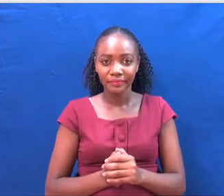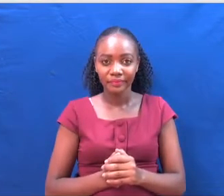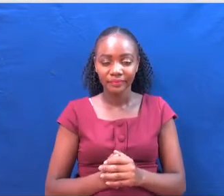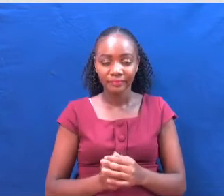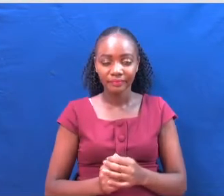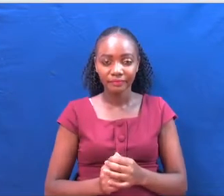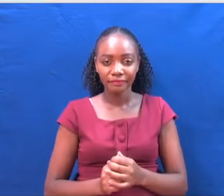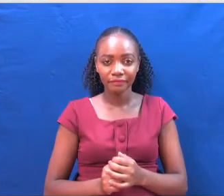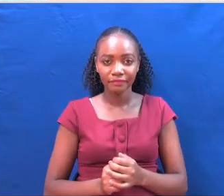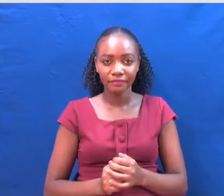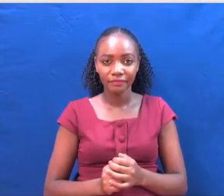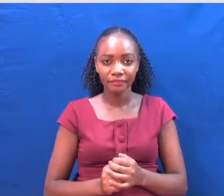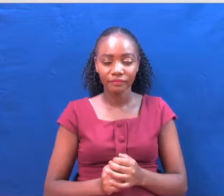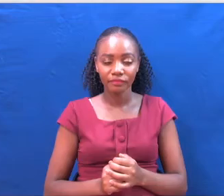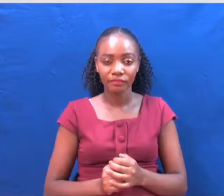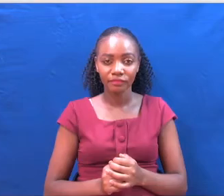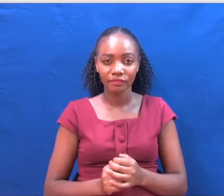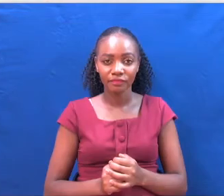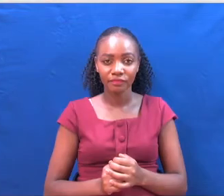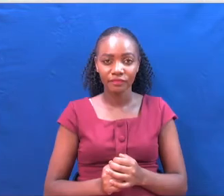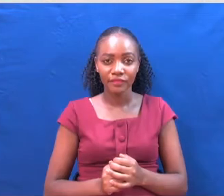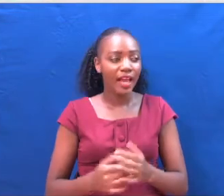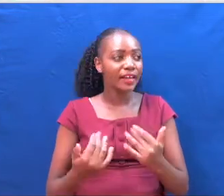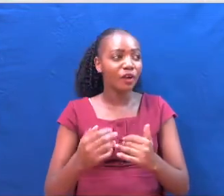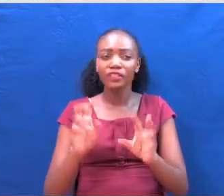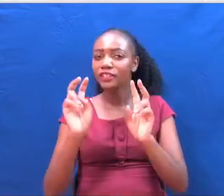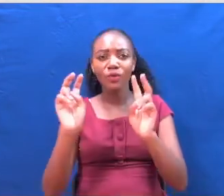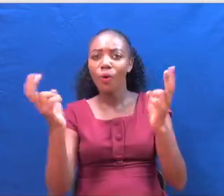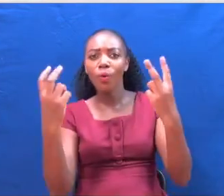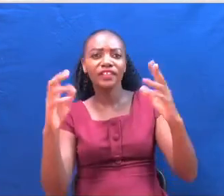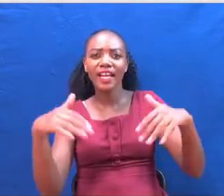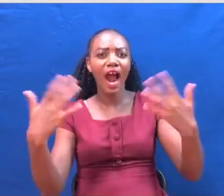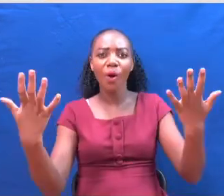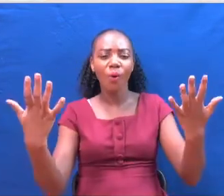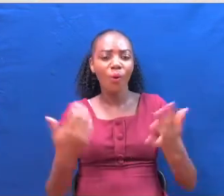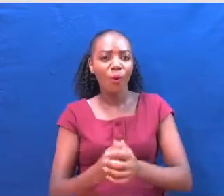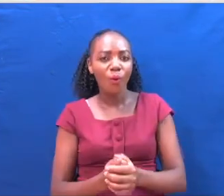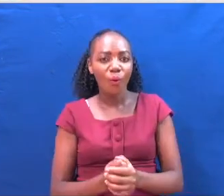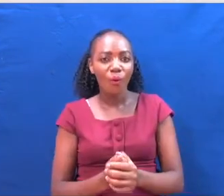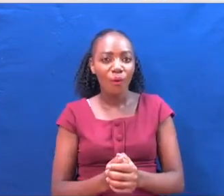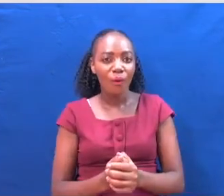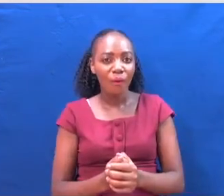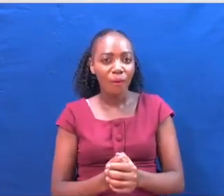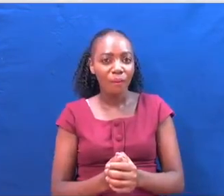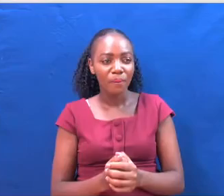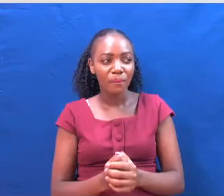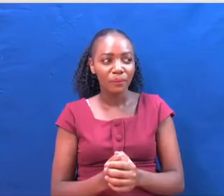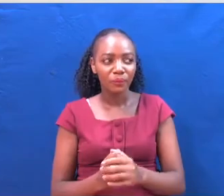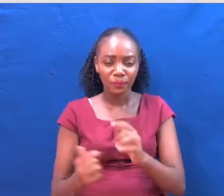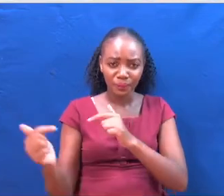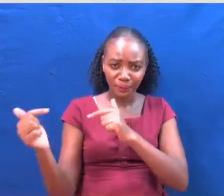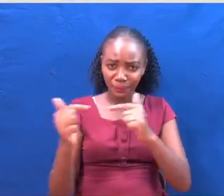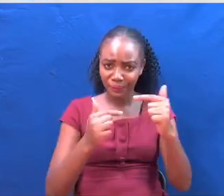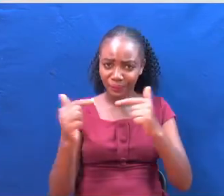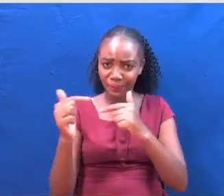what is happening. She's sitting on this side. How is she watching us? Are you seeing through us? Honorable Babu and Wamaua, you will switch off